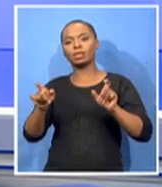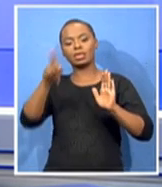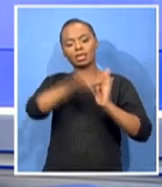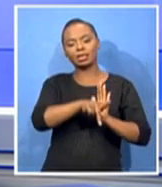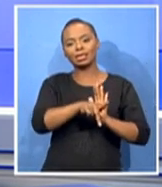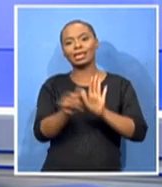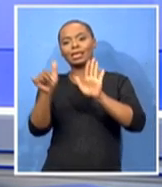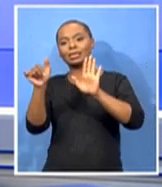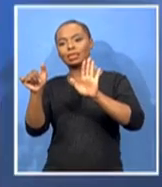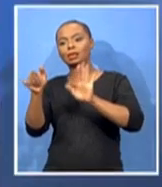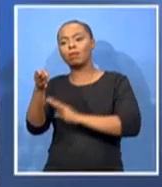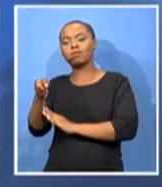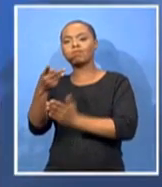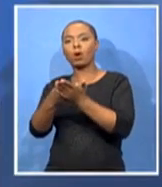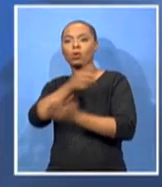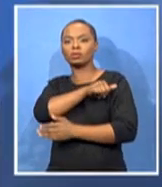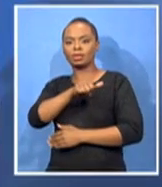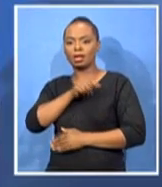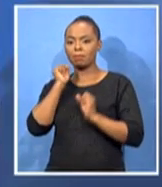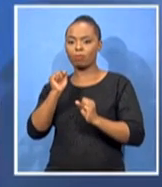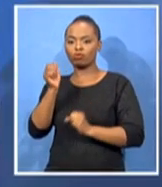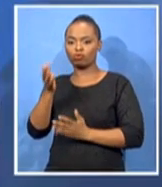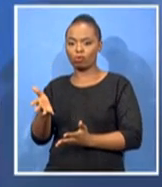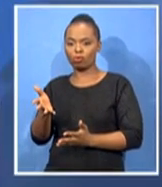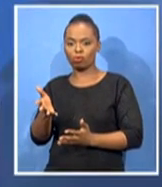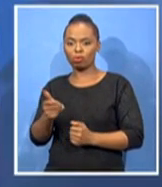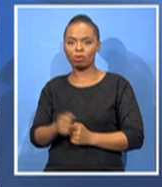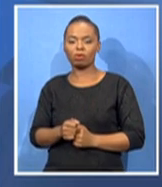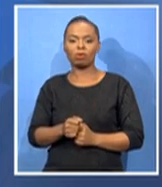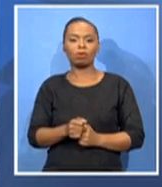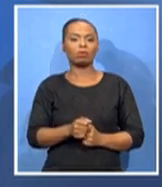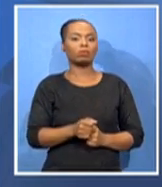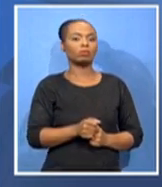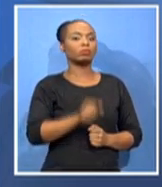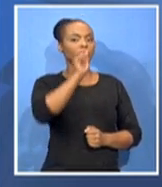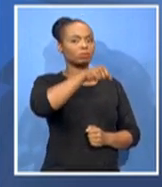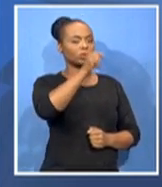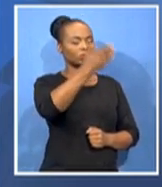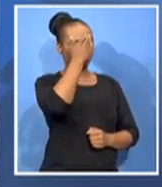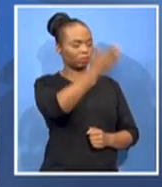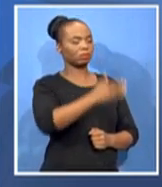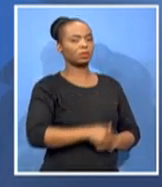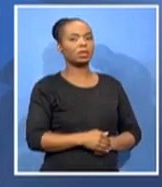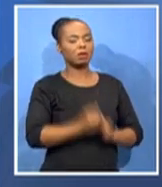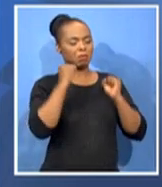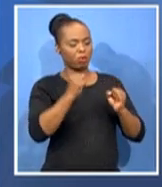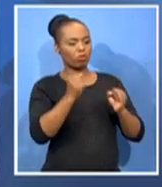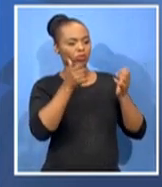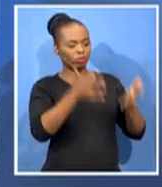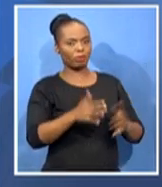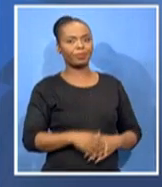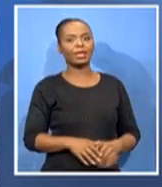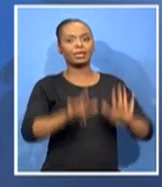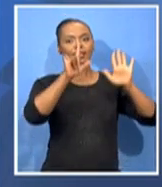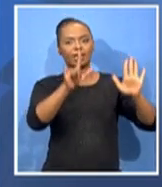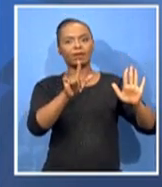still the case? Yes, good day to you, Aldrin. Yes, it is still the case. 7 dead and 6 in hospital. We